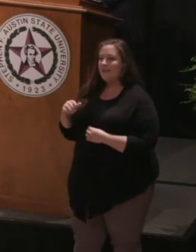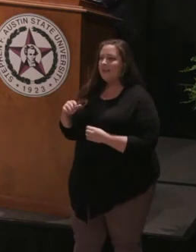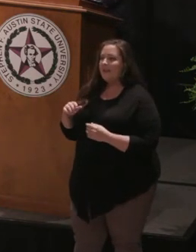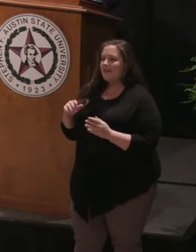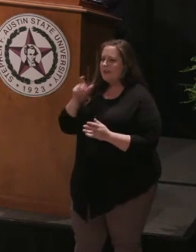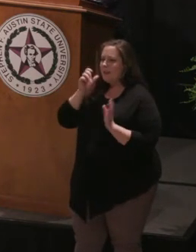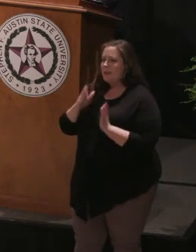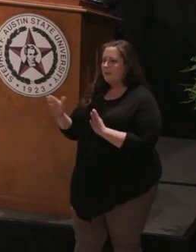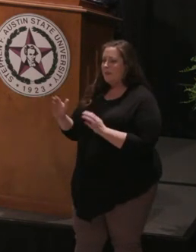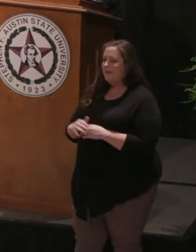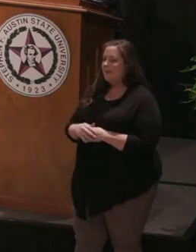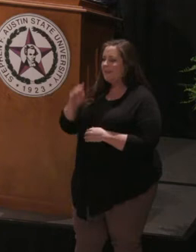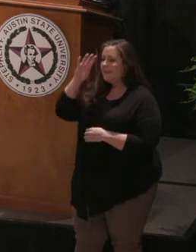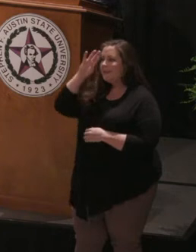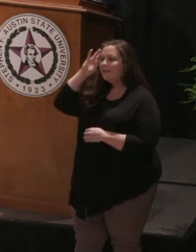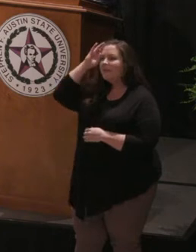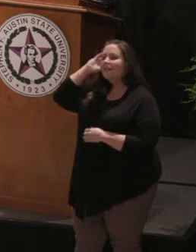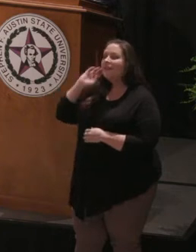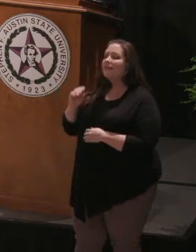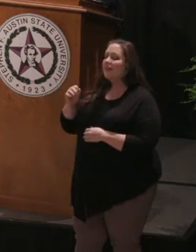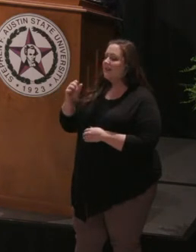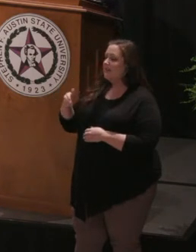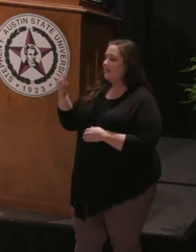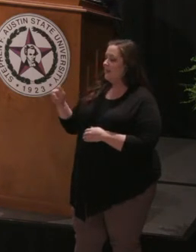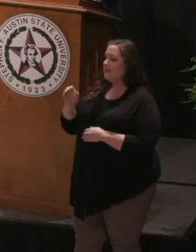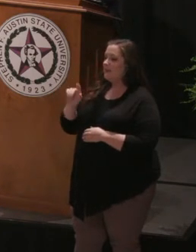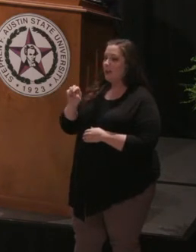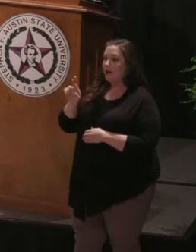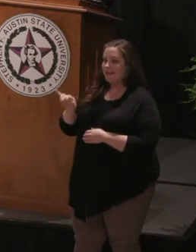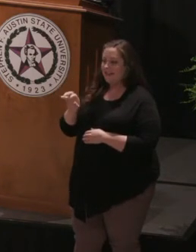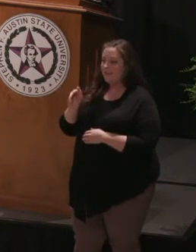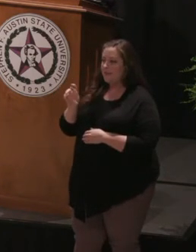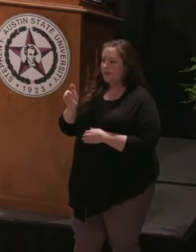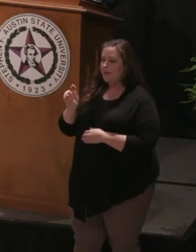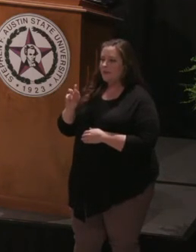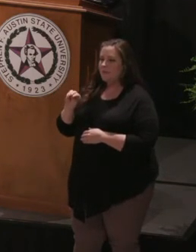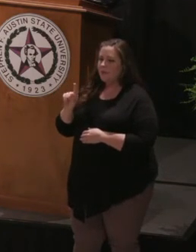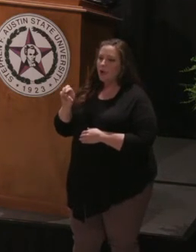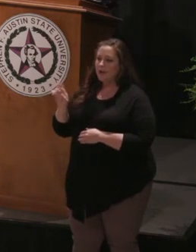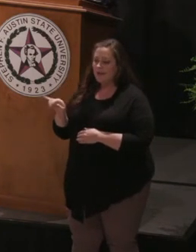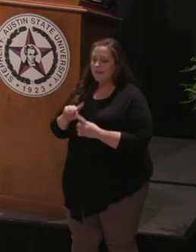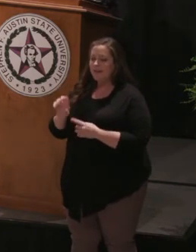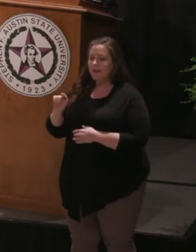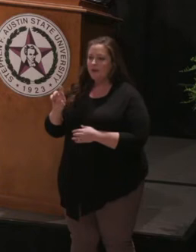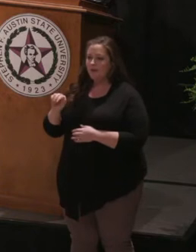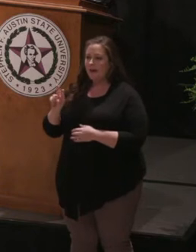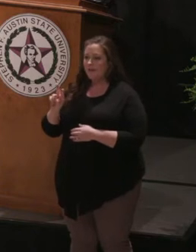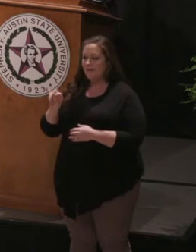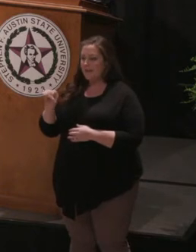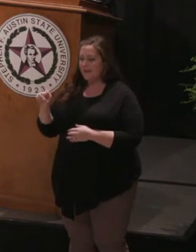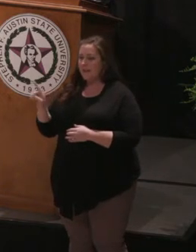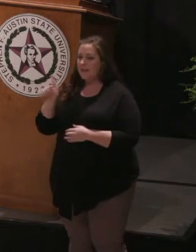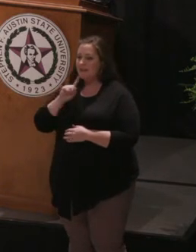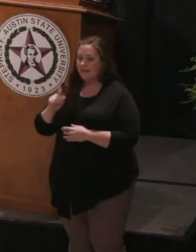order, is Mr. Clardy. Travis is